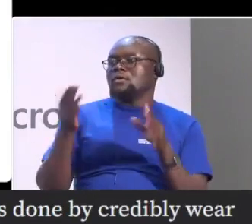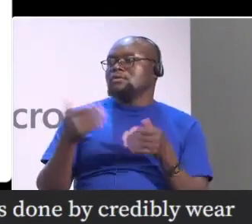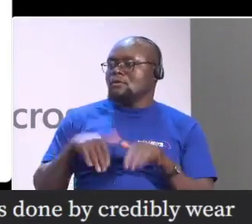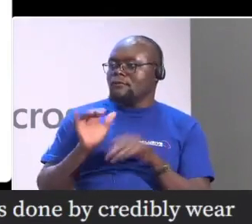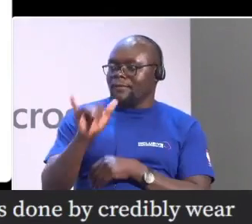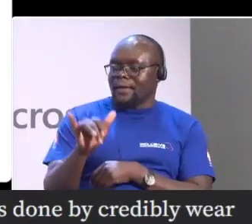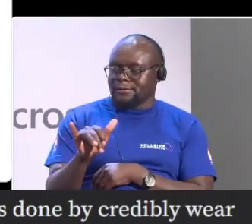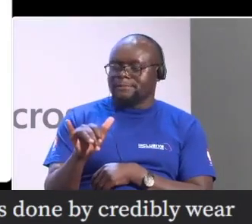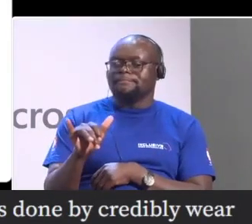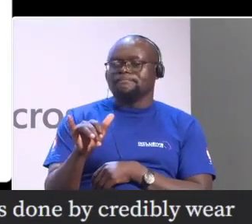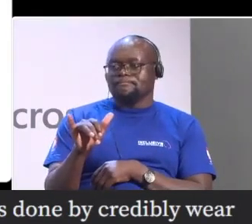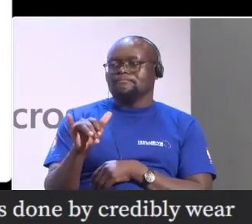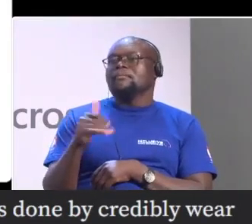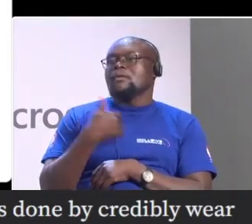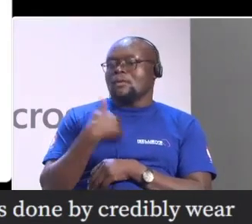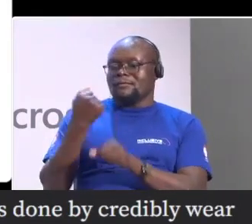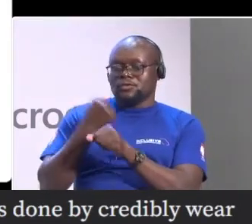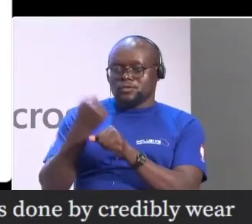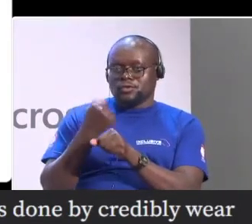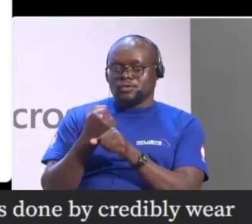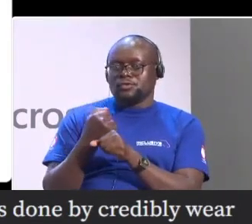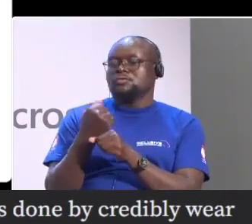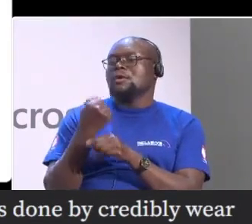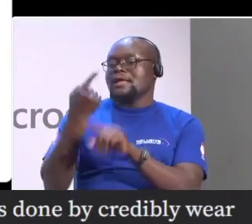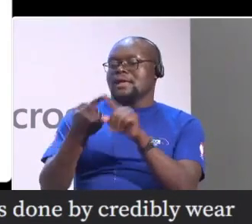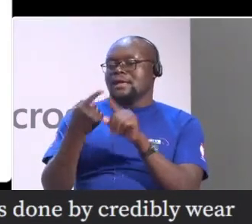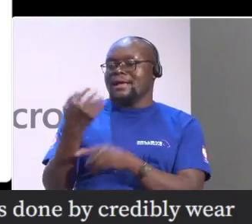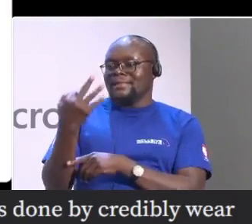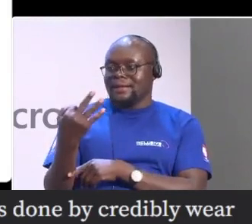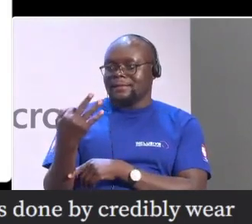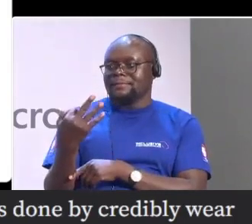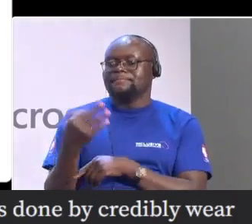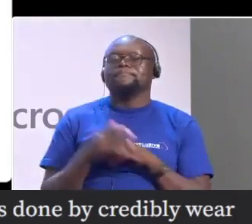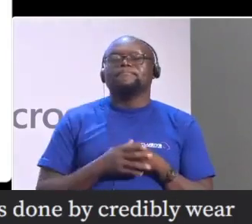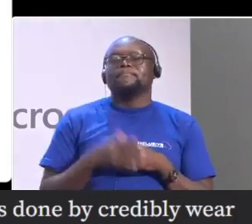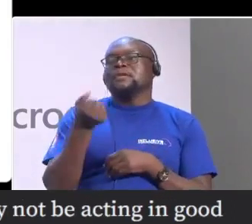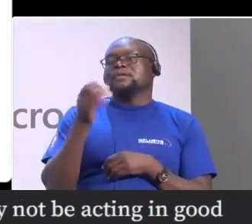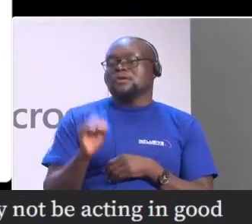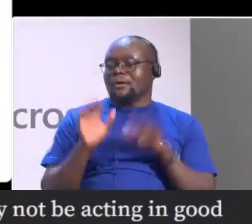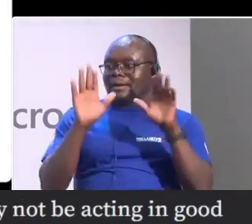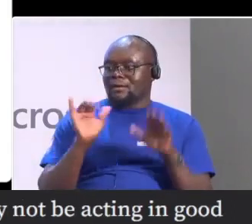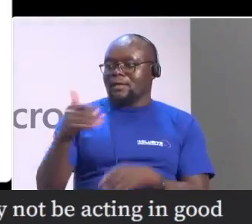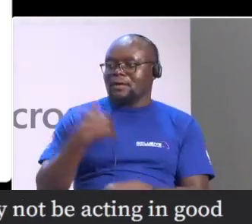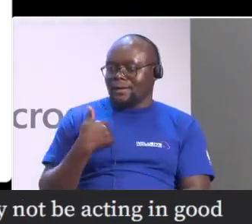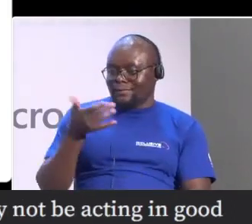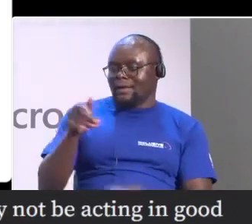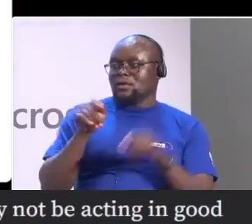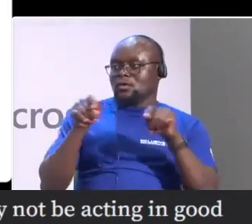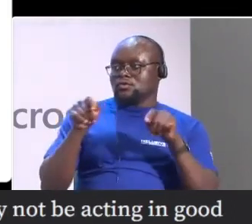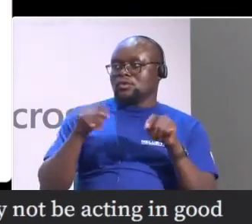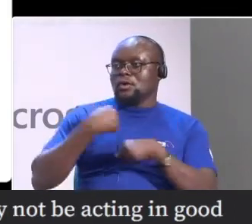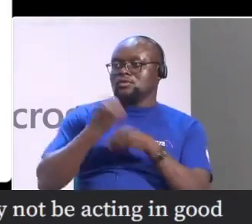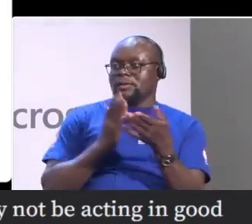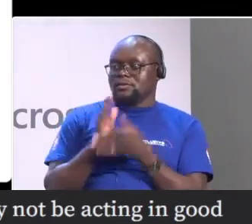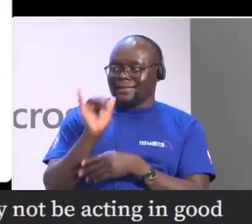those certification credits that you have to do every 3 years. We're able to turn that off. So it's critical that we have that control to